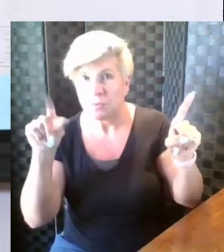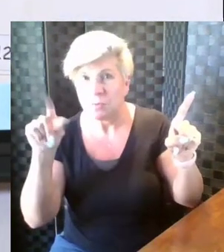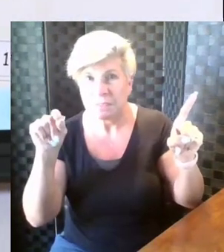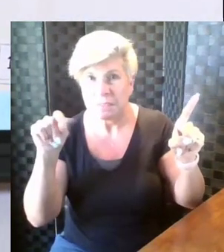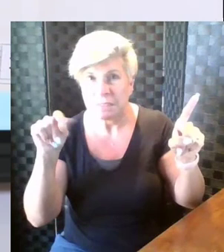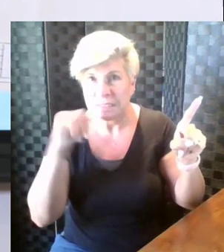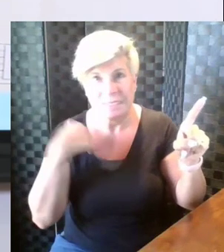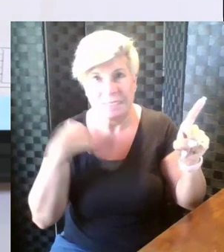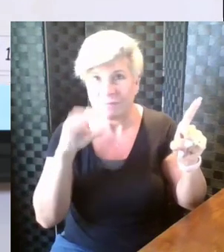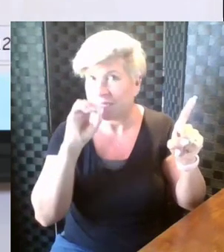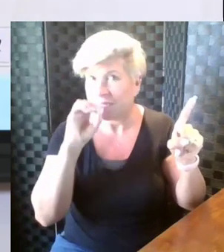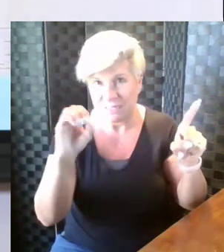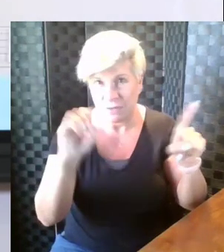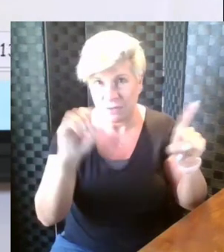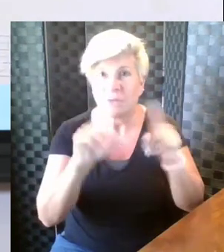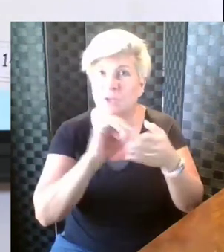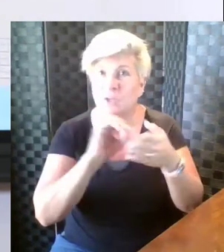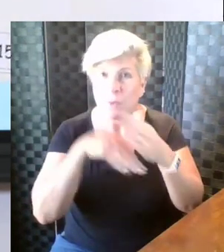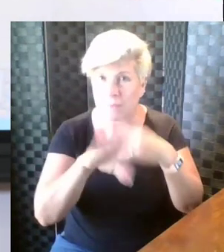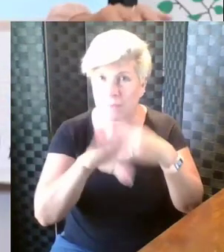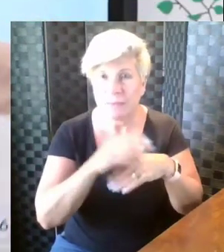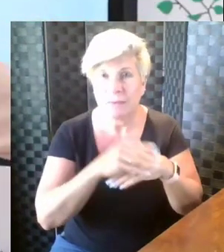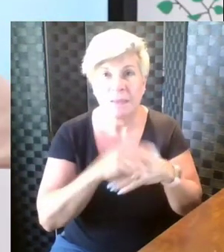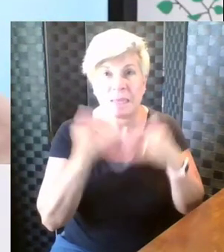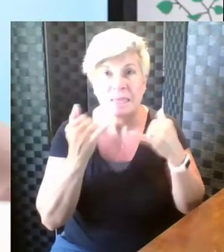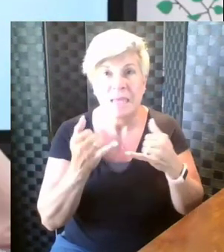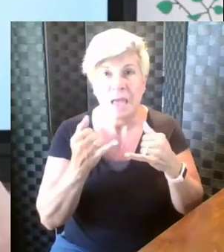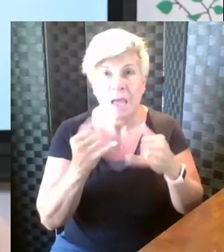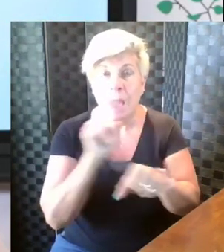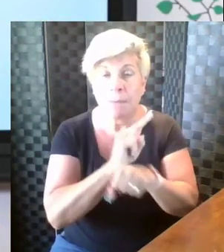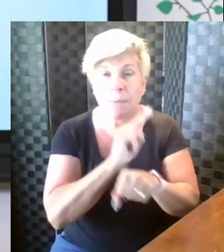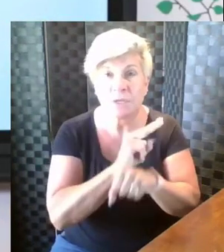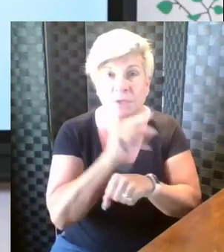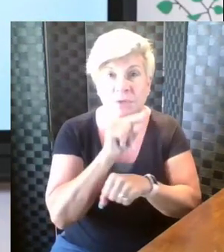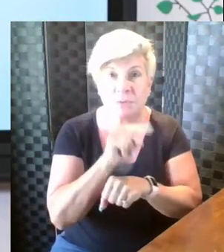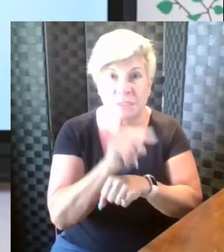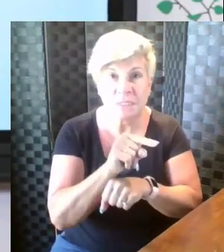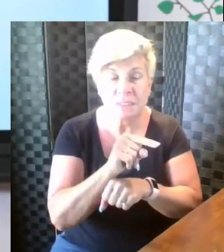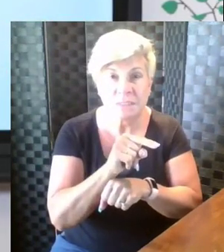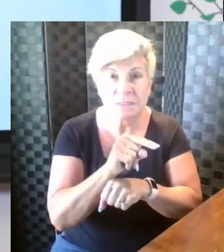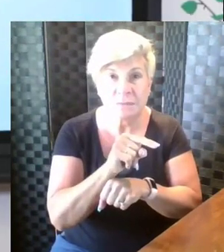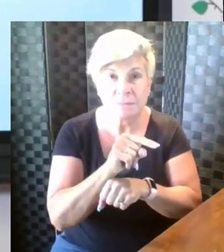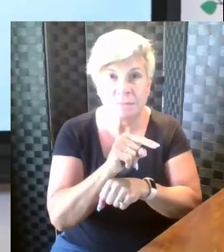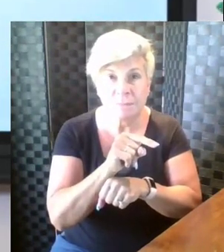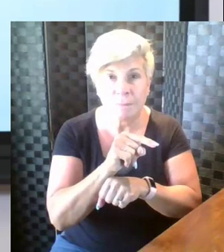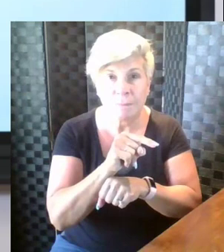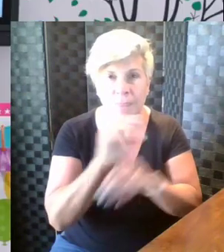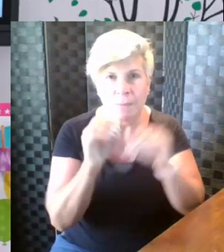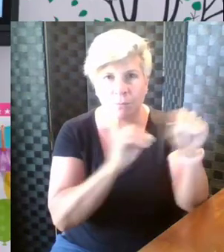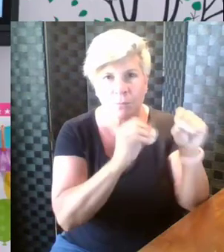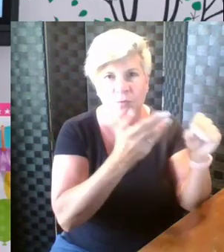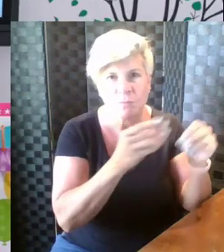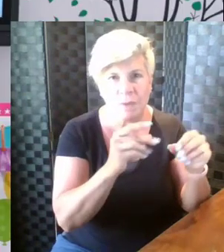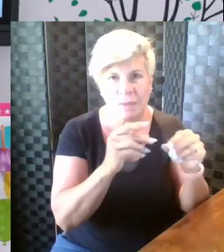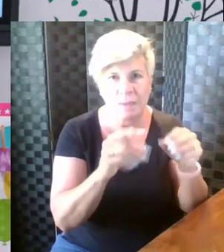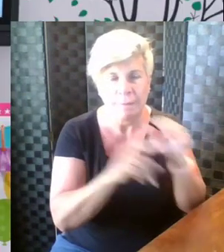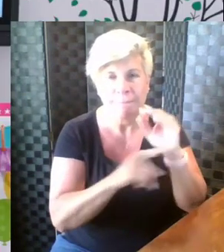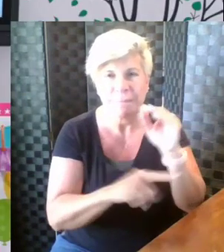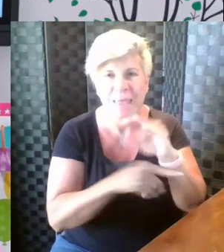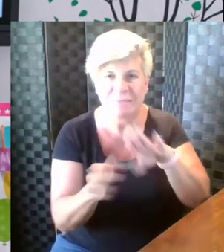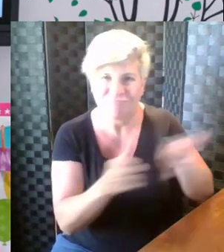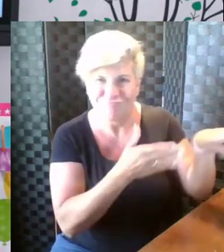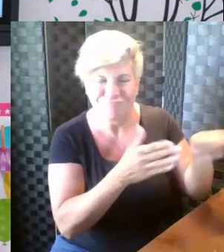And I didn't have a 0 to stick on the end, but you could write that in. And so now I'm going to use this and move my surprise bags